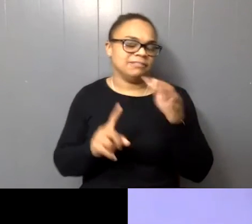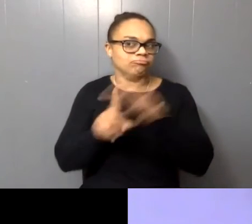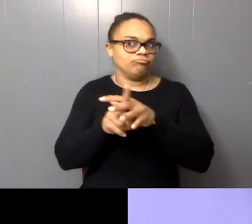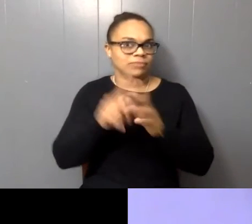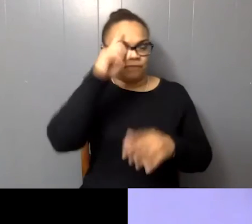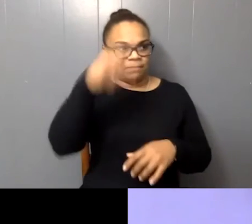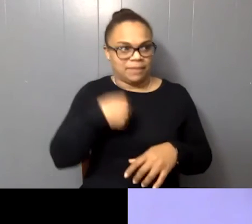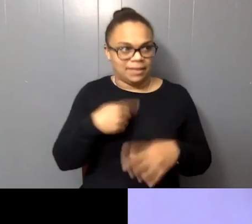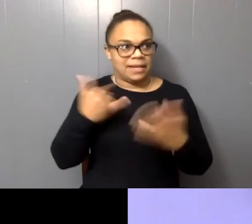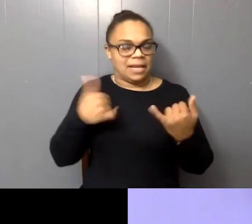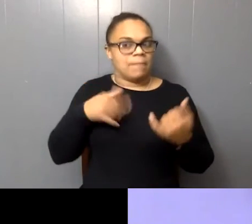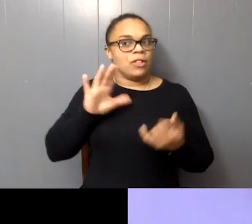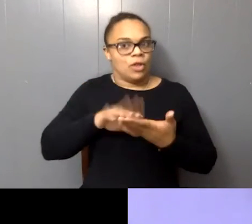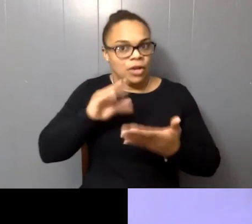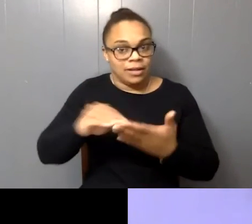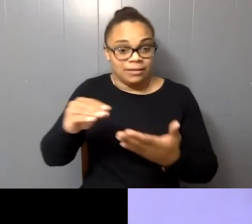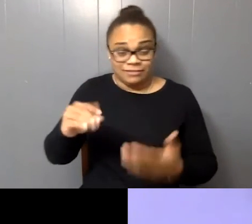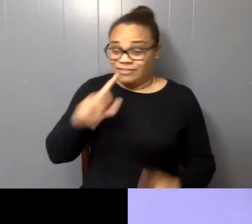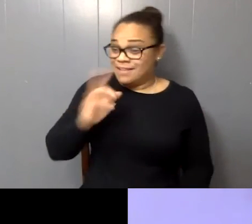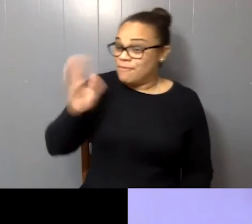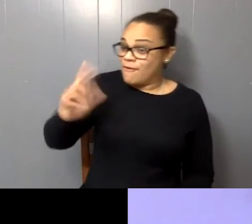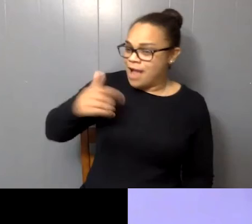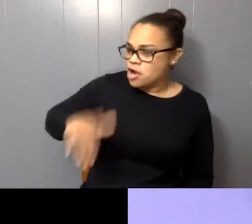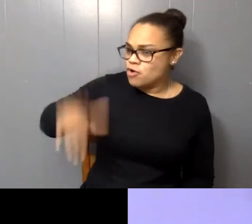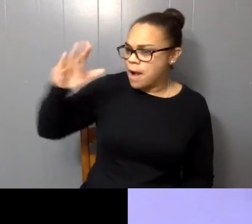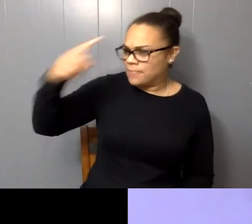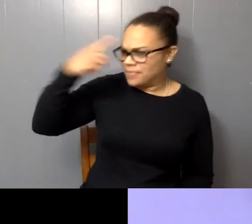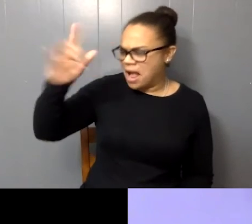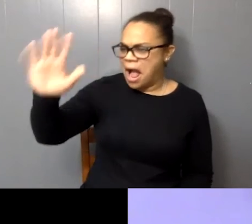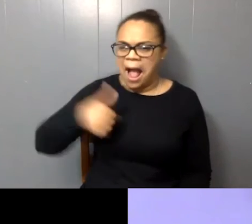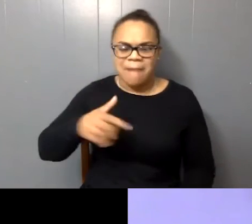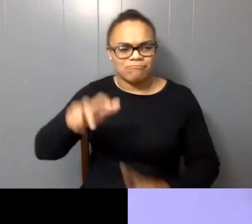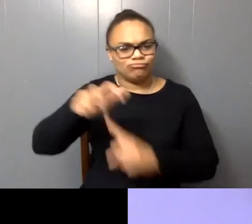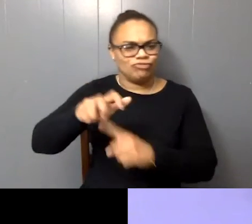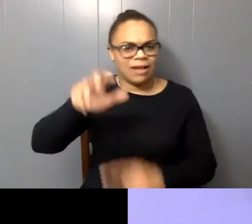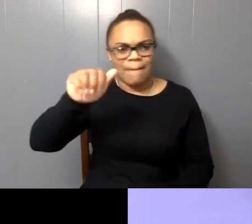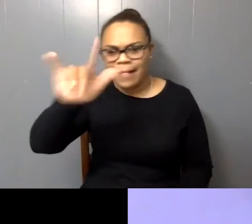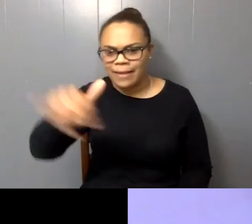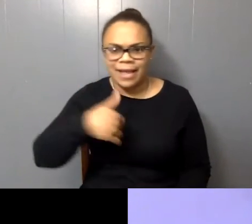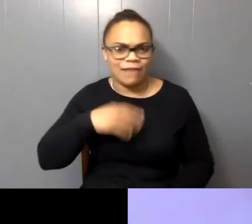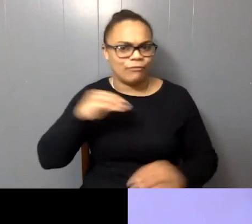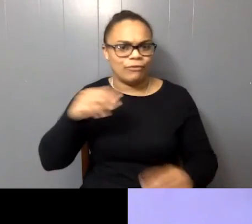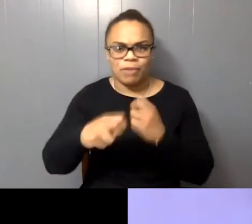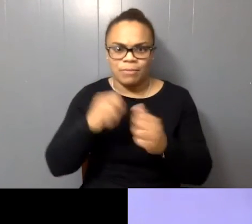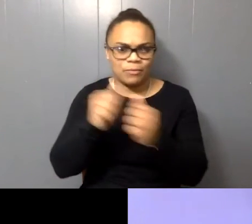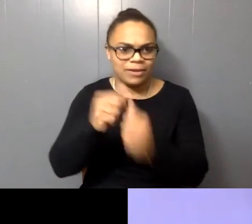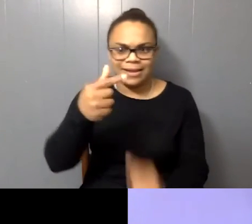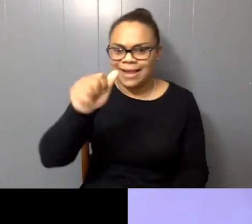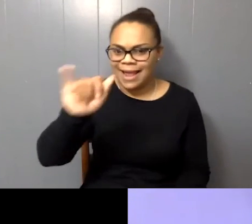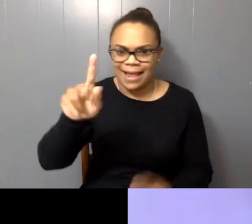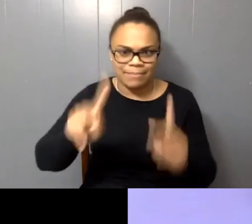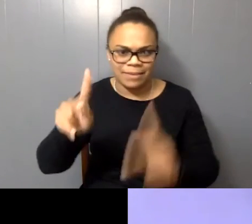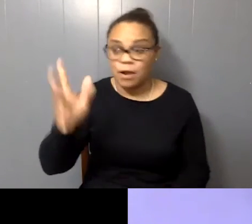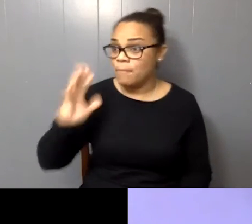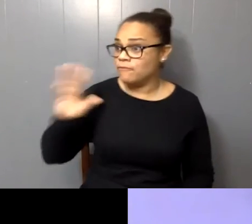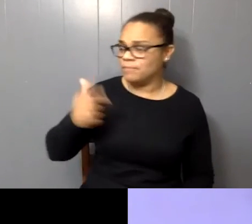thinking I was the greatest ally. I had no problem with any gay people. Like back then, I didn't even know the full acronyms